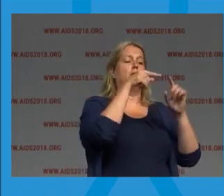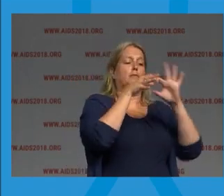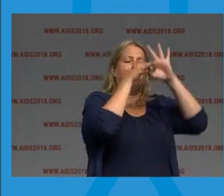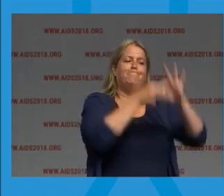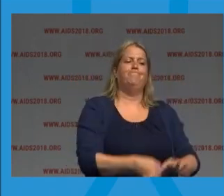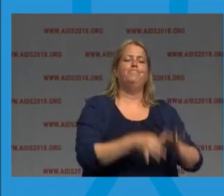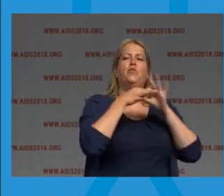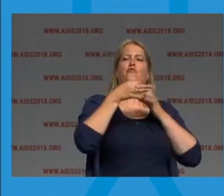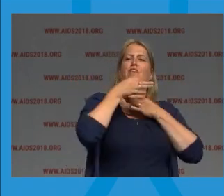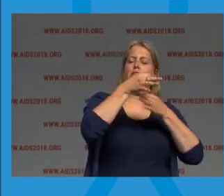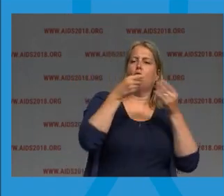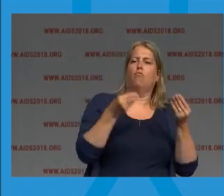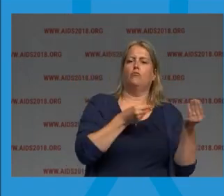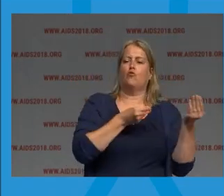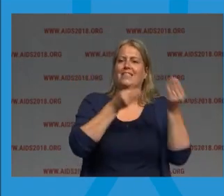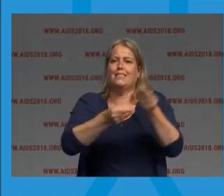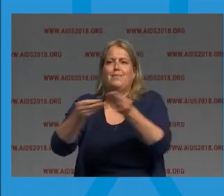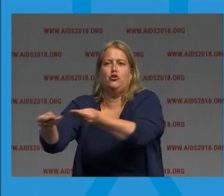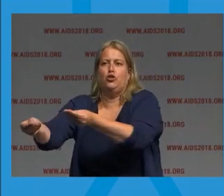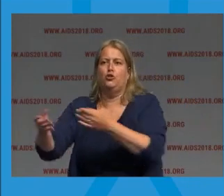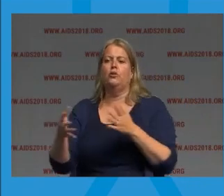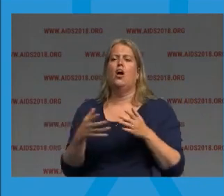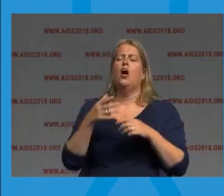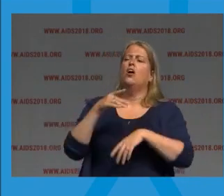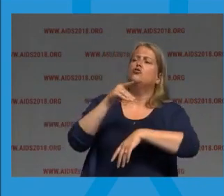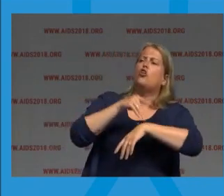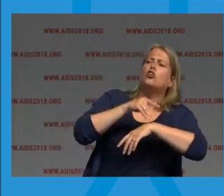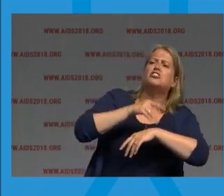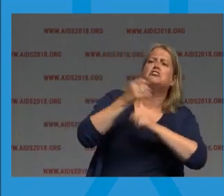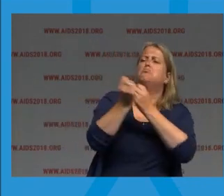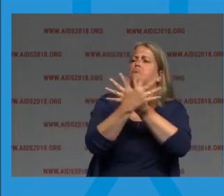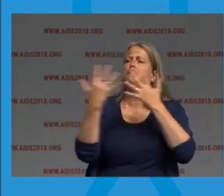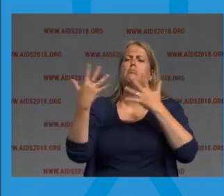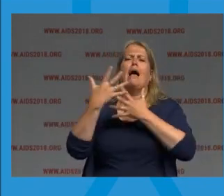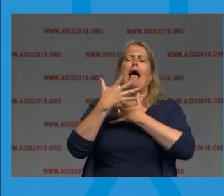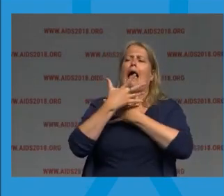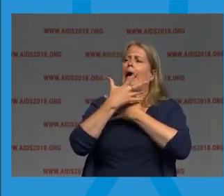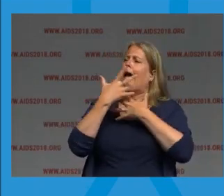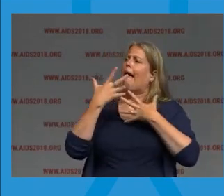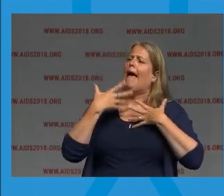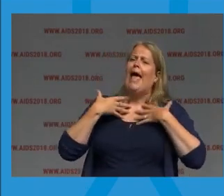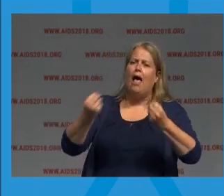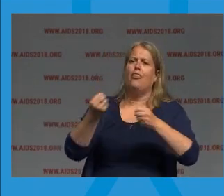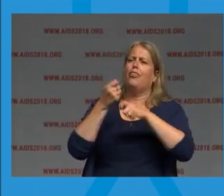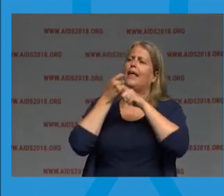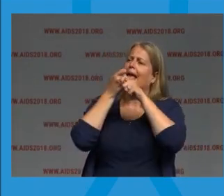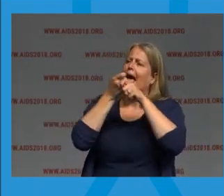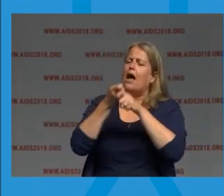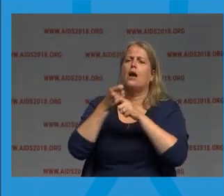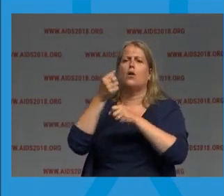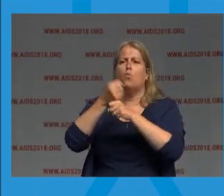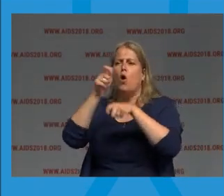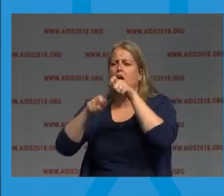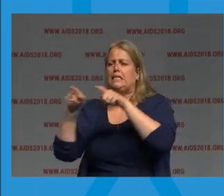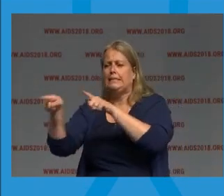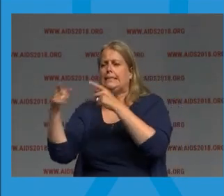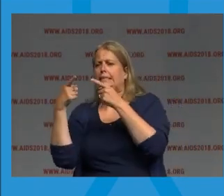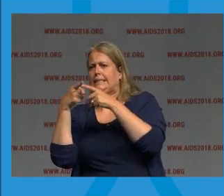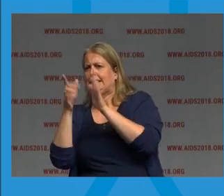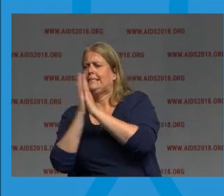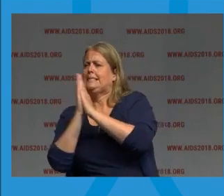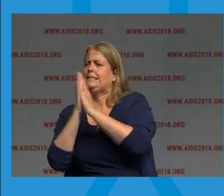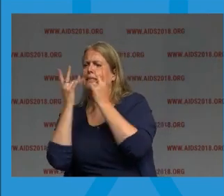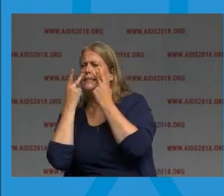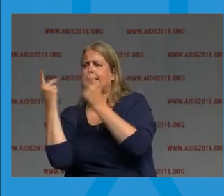to the doctors, to the epidemiologists, to the nurses, any healthcare worker in the room, my plea to you is that look out for this